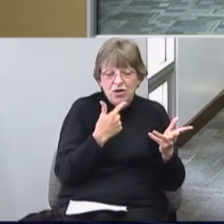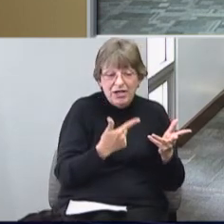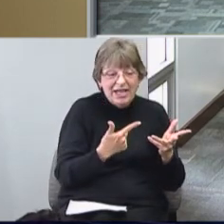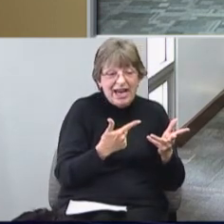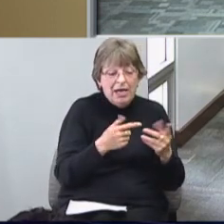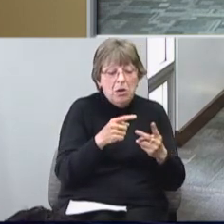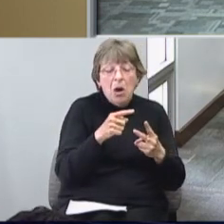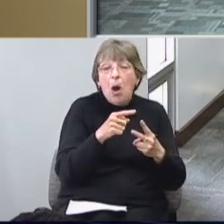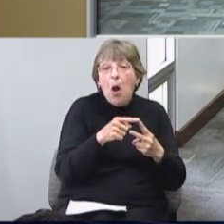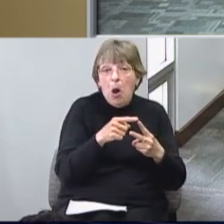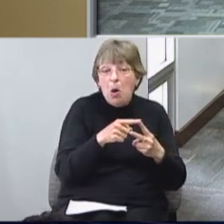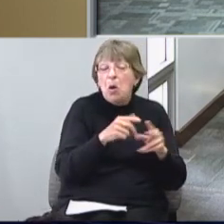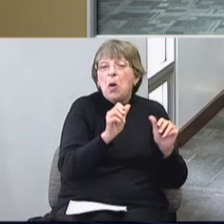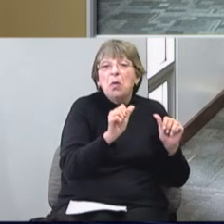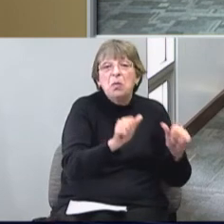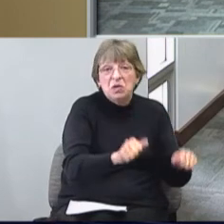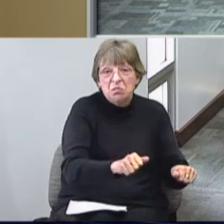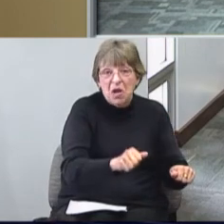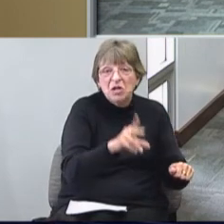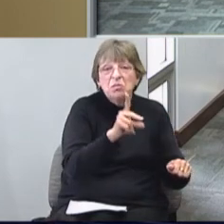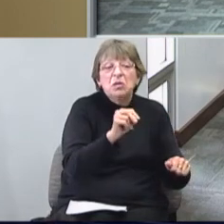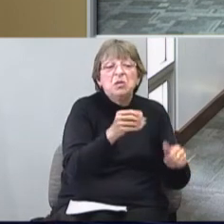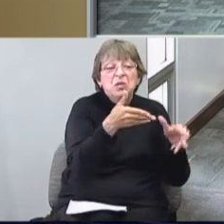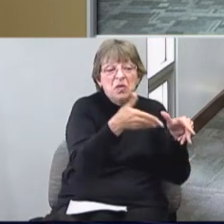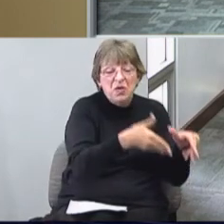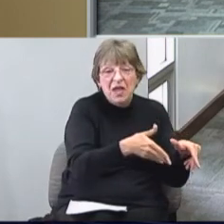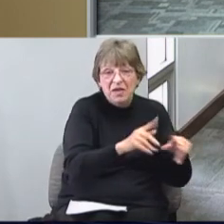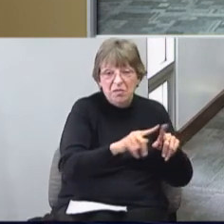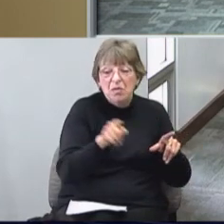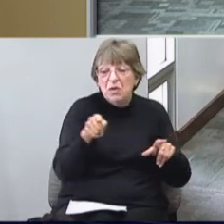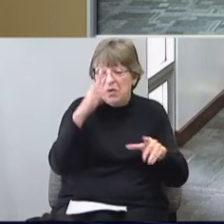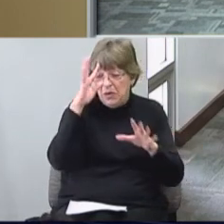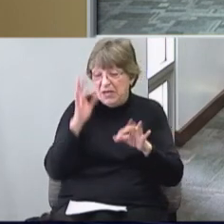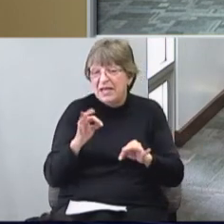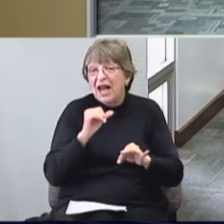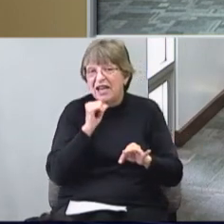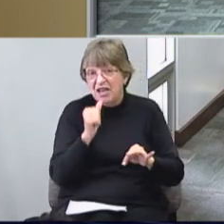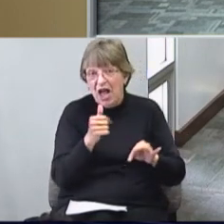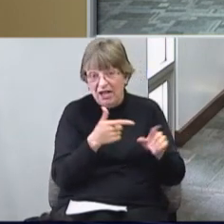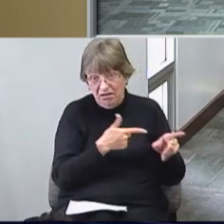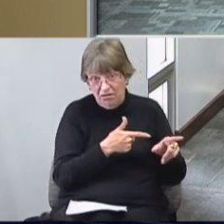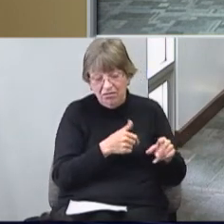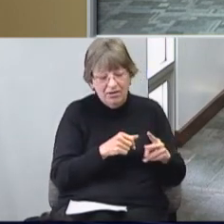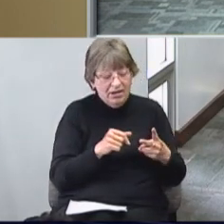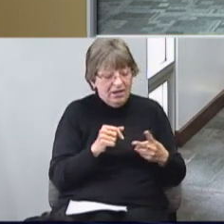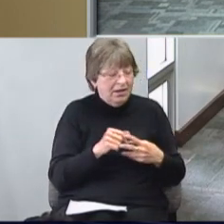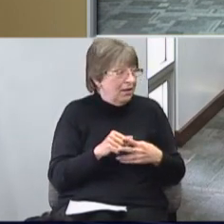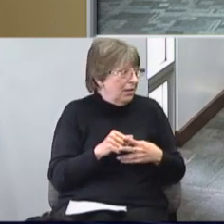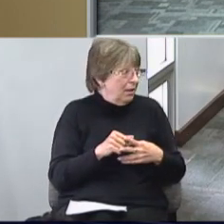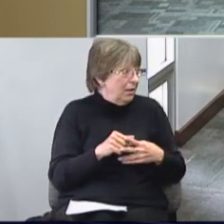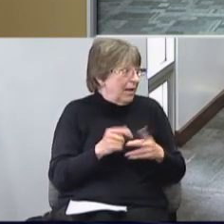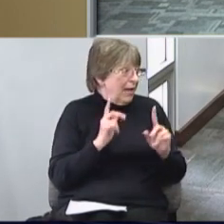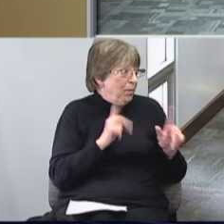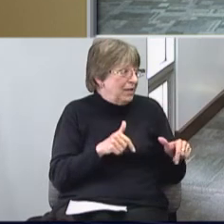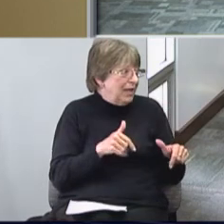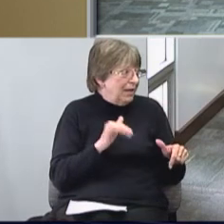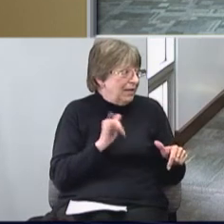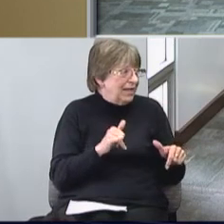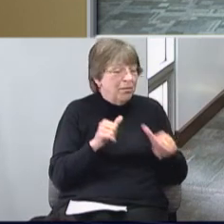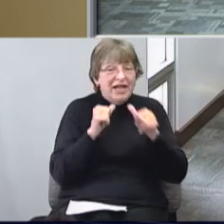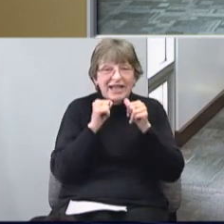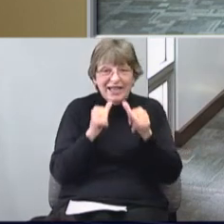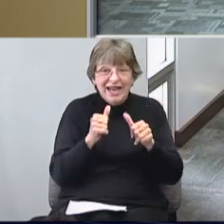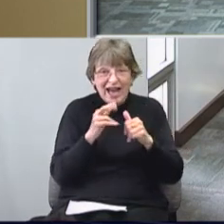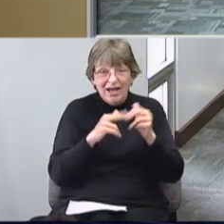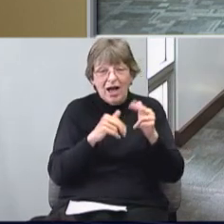project that the applicant chose not to do. The result of that, if you guys were to make that decision, would be that he'd be denied a